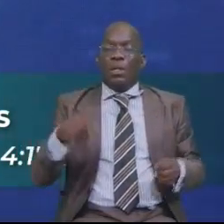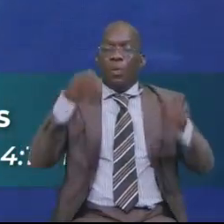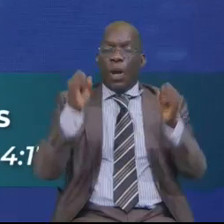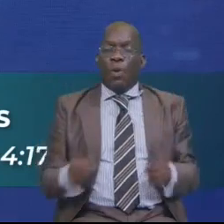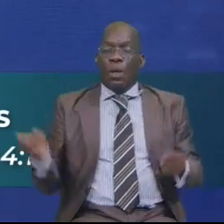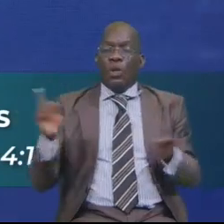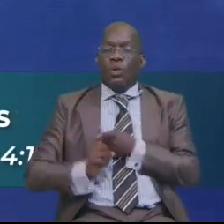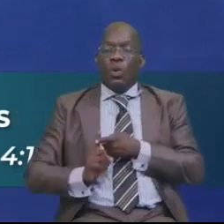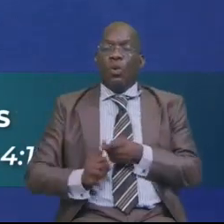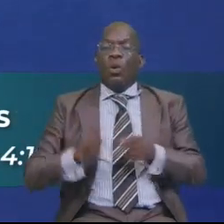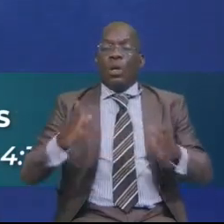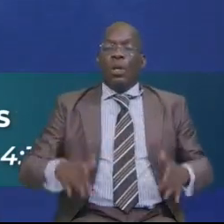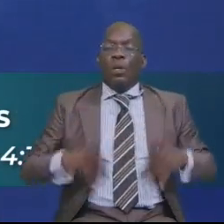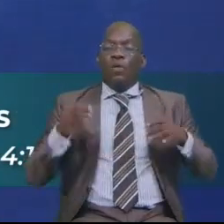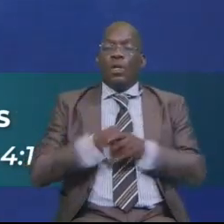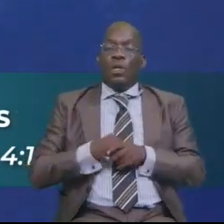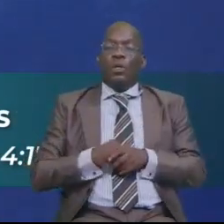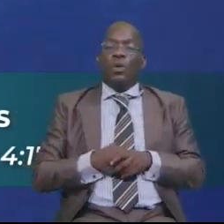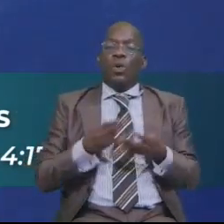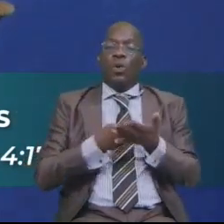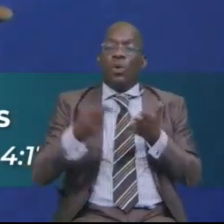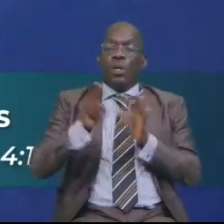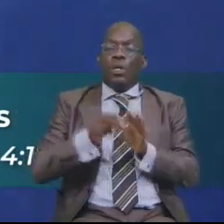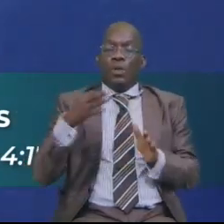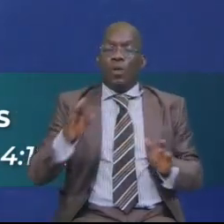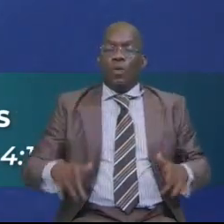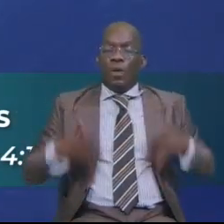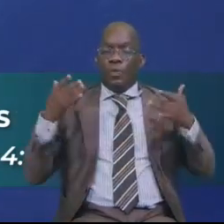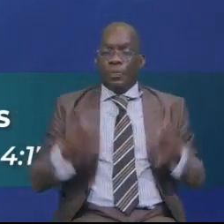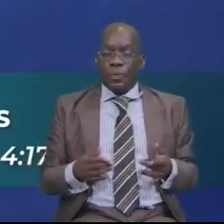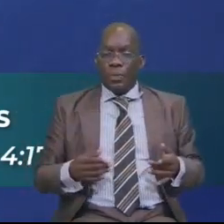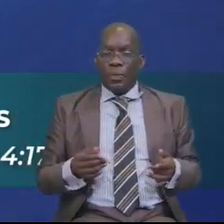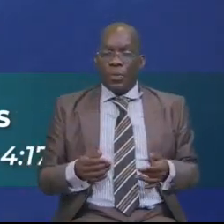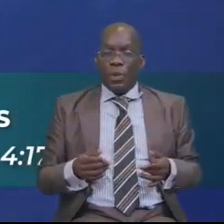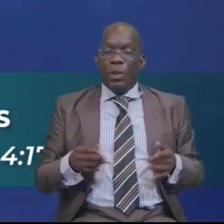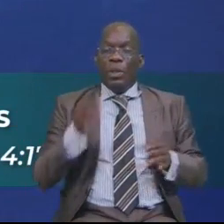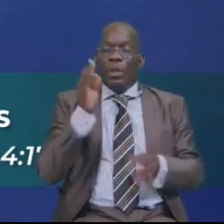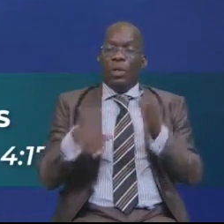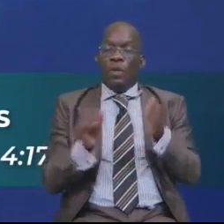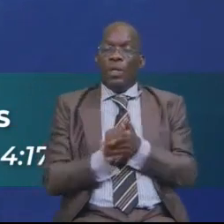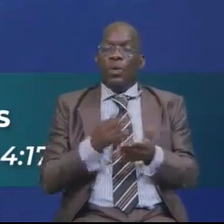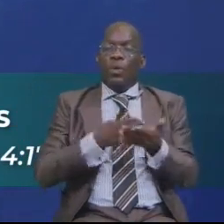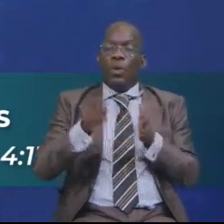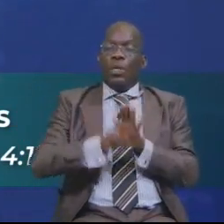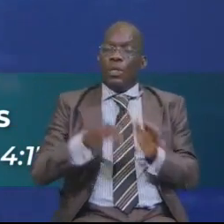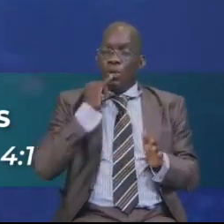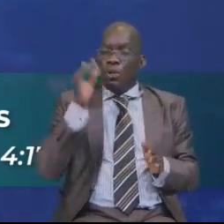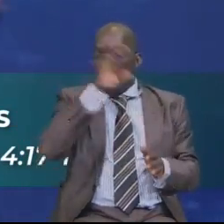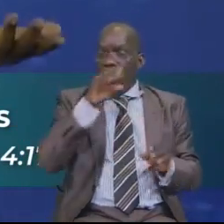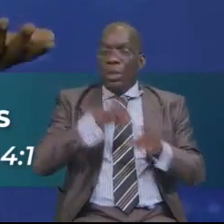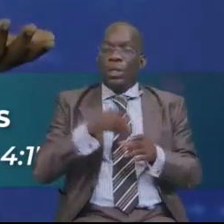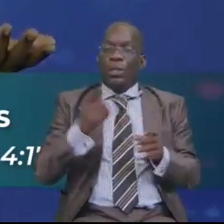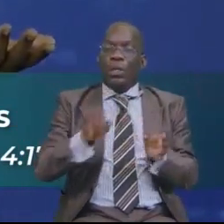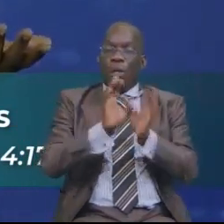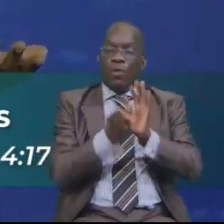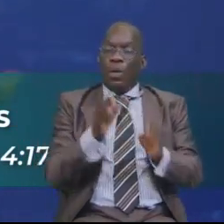in holiness of life. But if that holiness is missing from your converts, and it's missing from your own life,